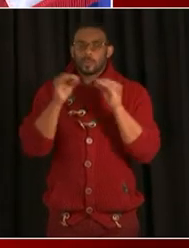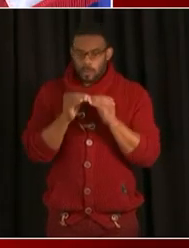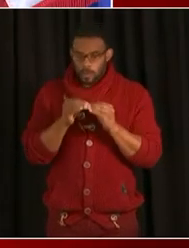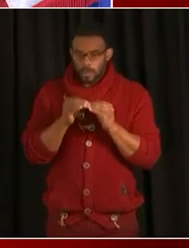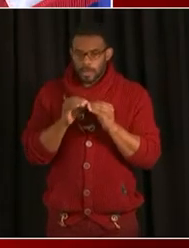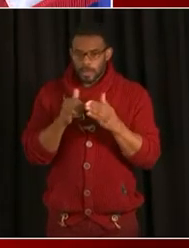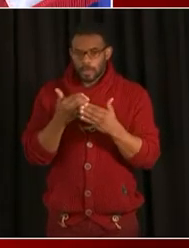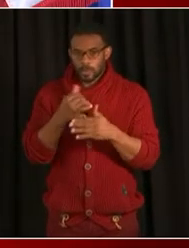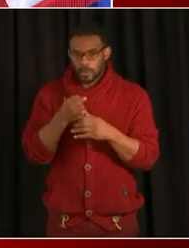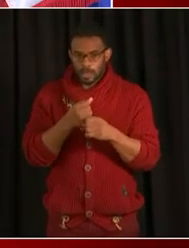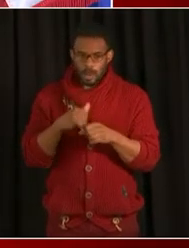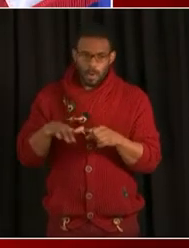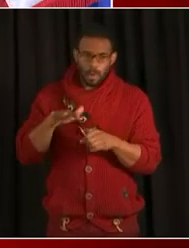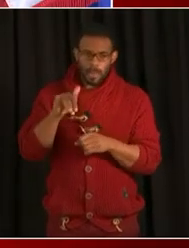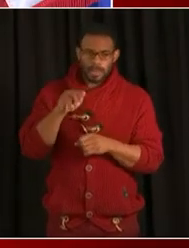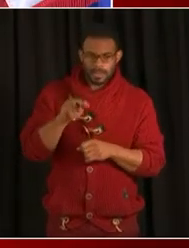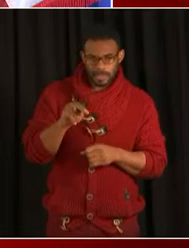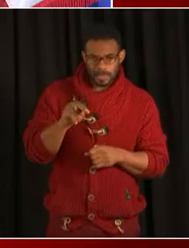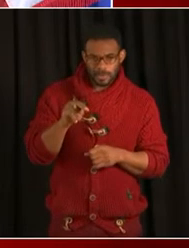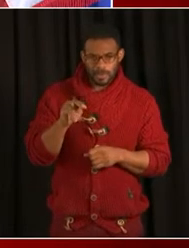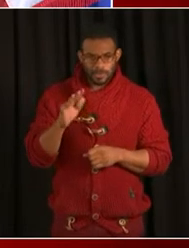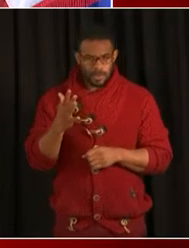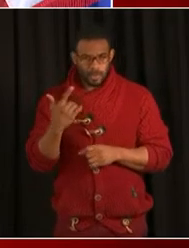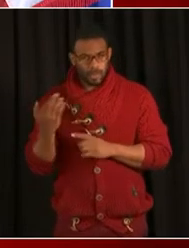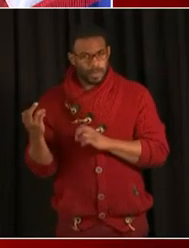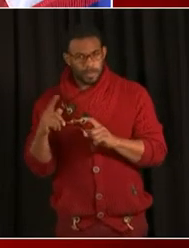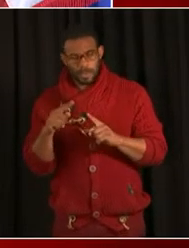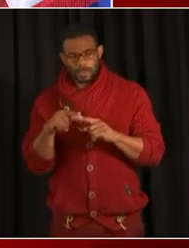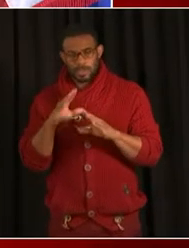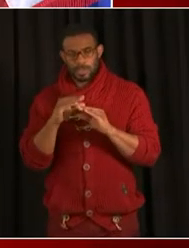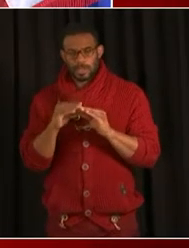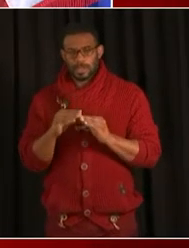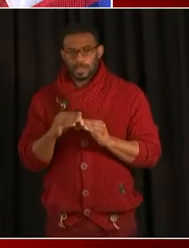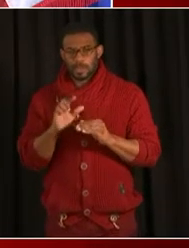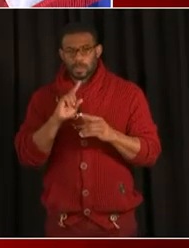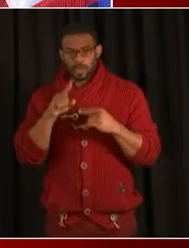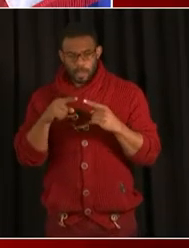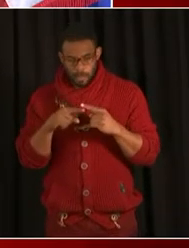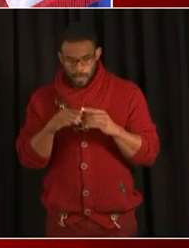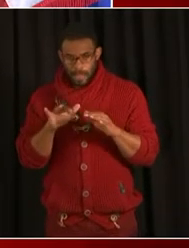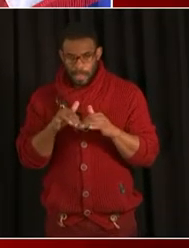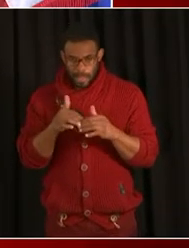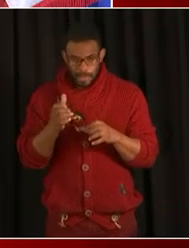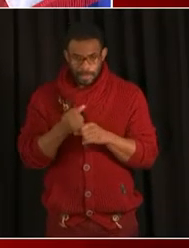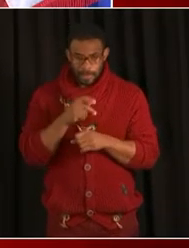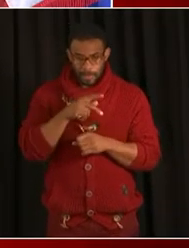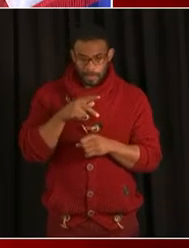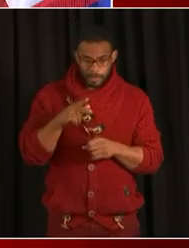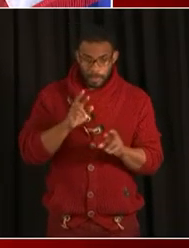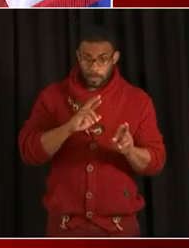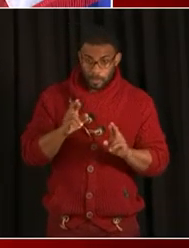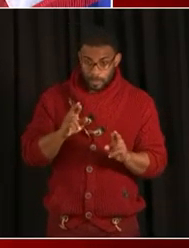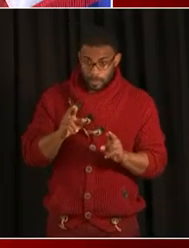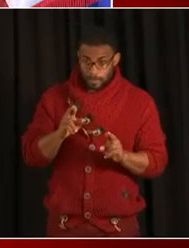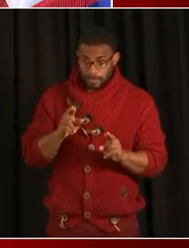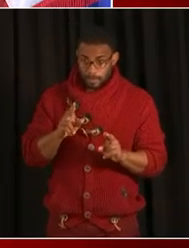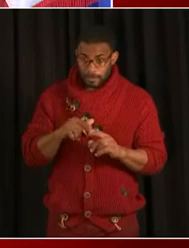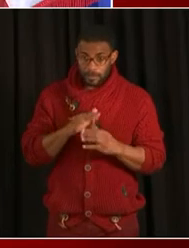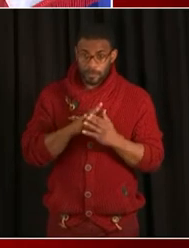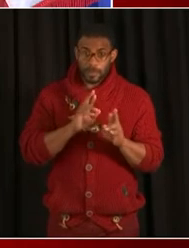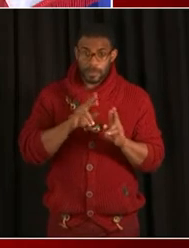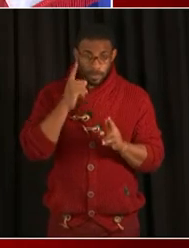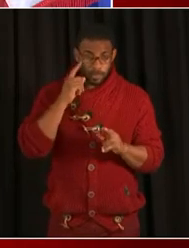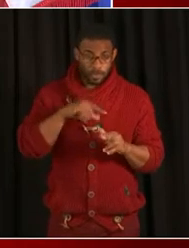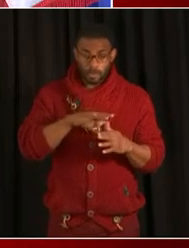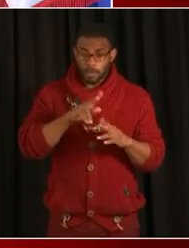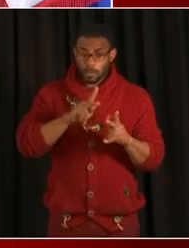more in the new year around January 5th when we come back to this session to talk about how to get PPP ready and to be